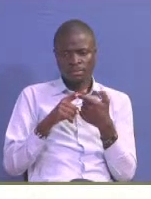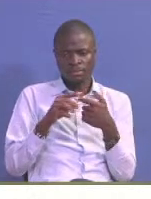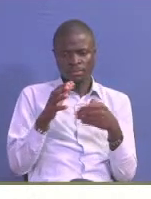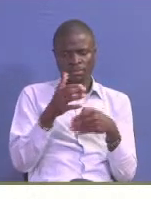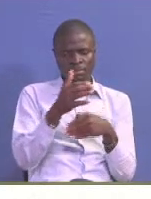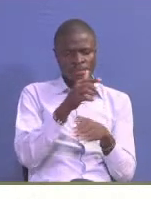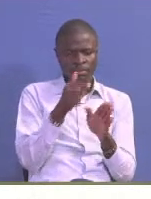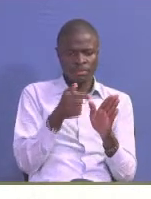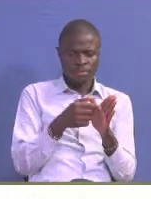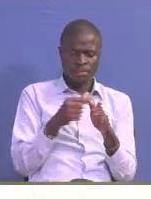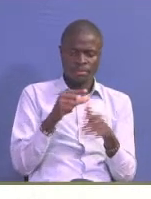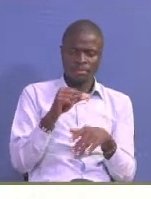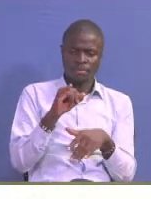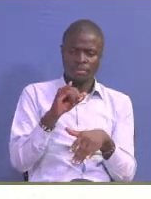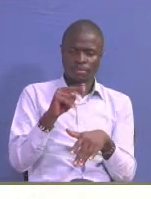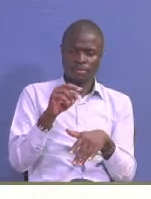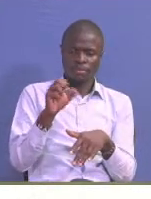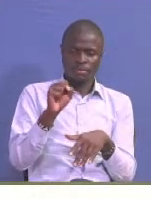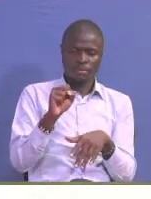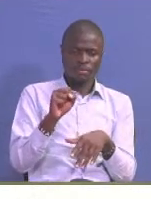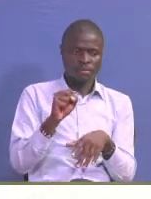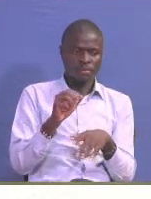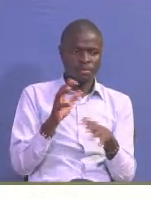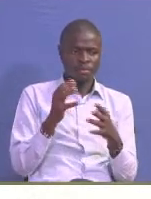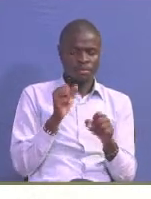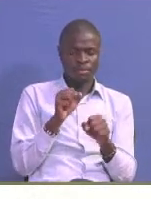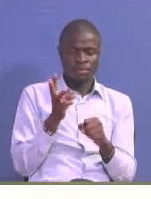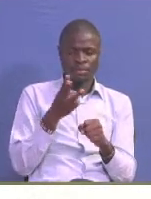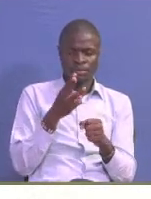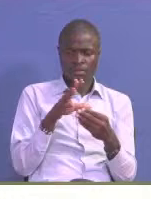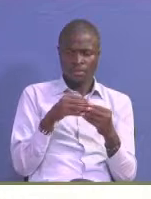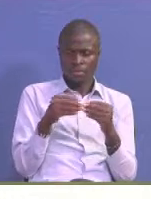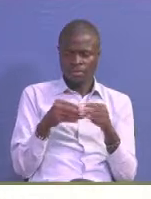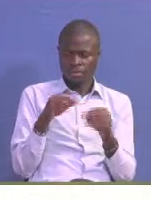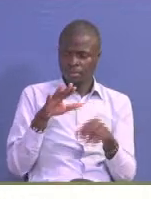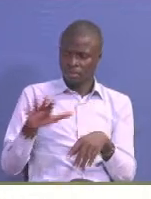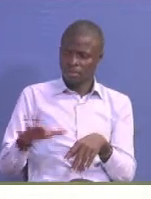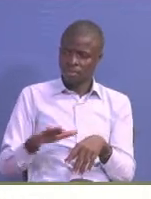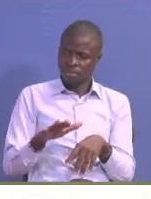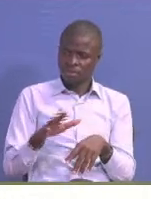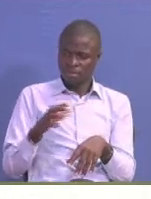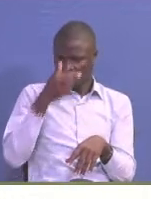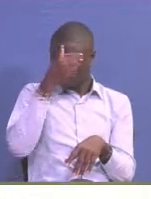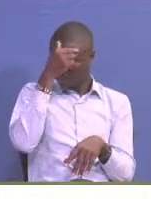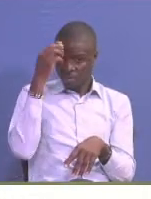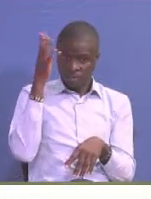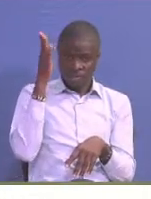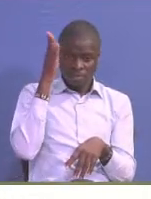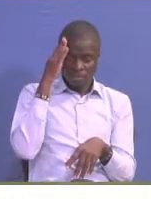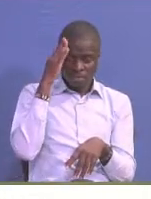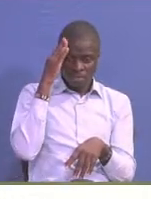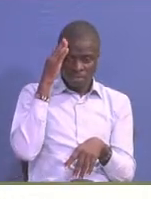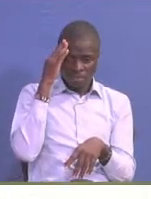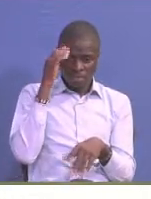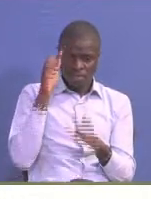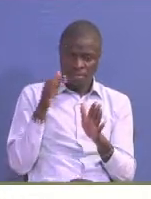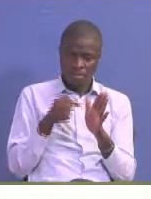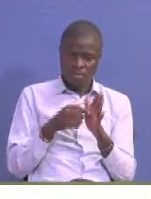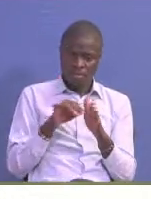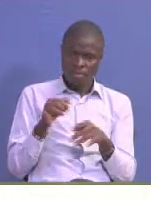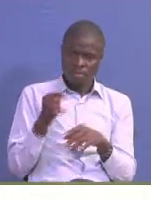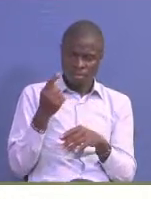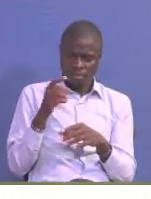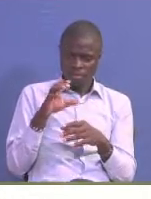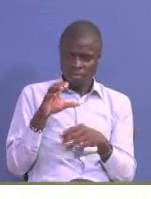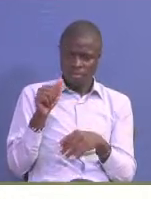the gains? How can we create an environment? Because we know that's just one case, but we